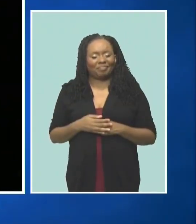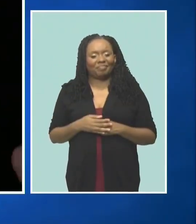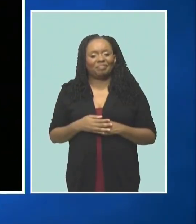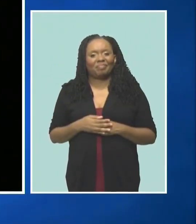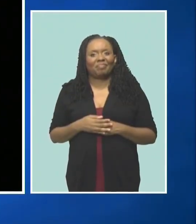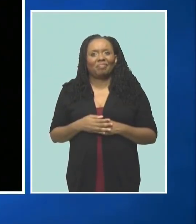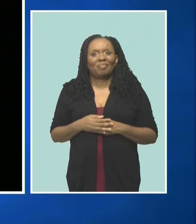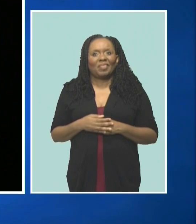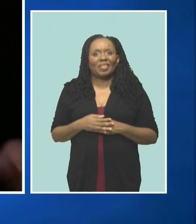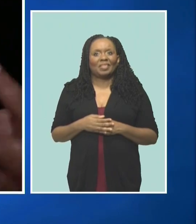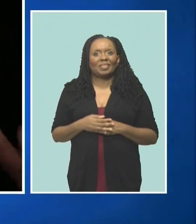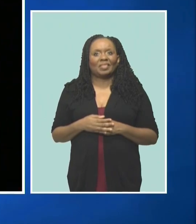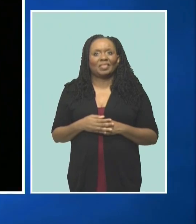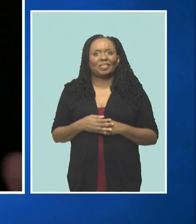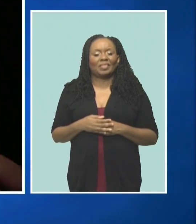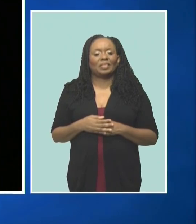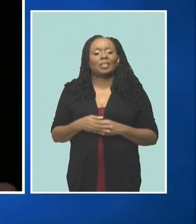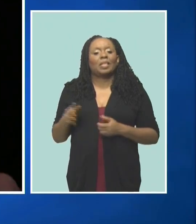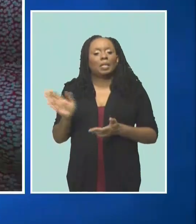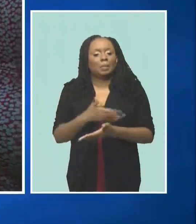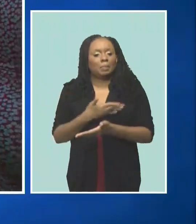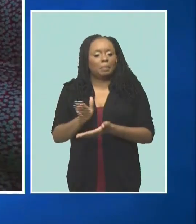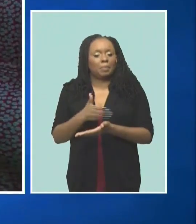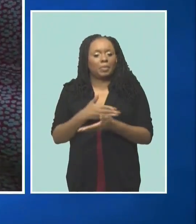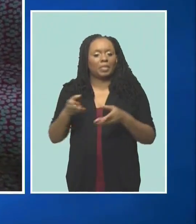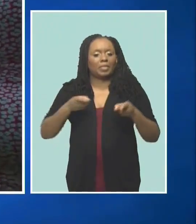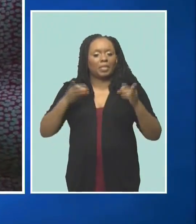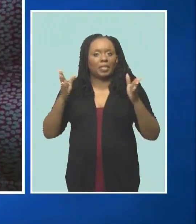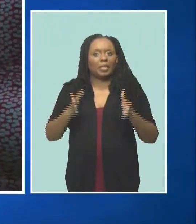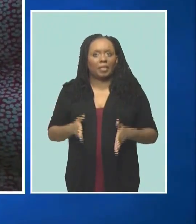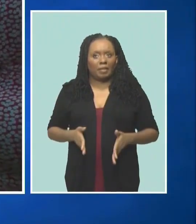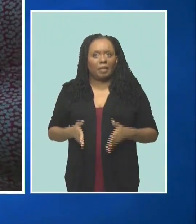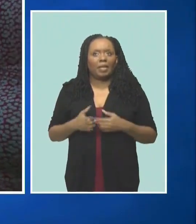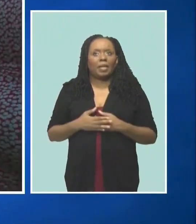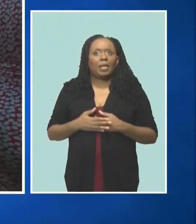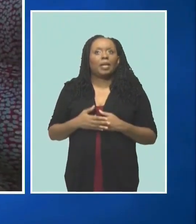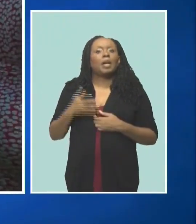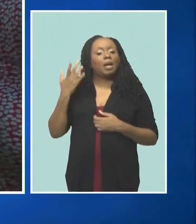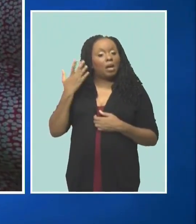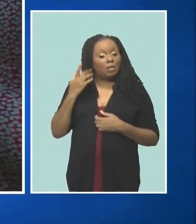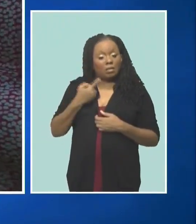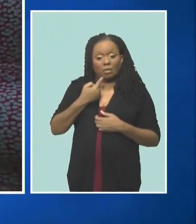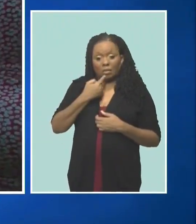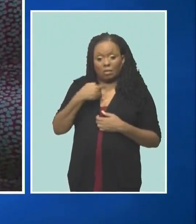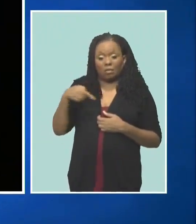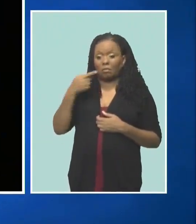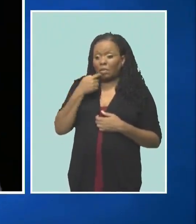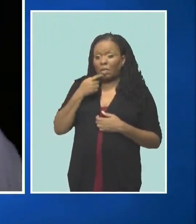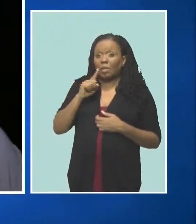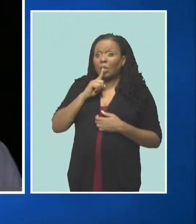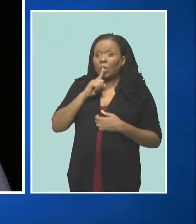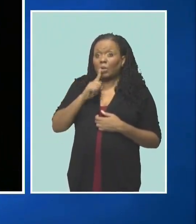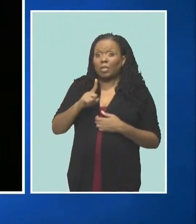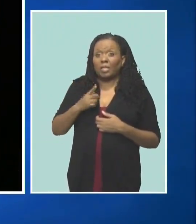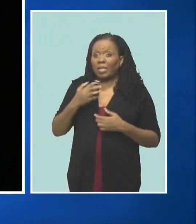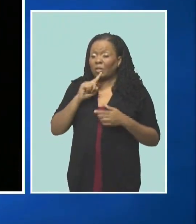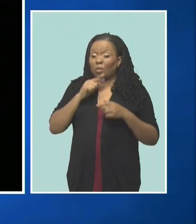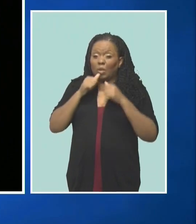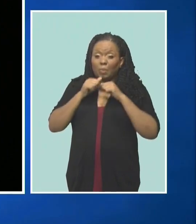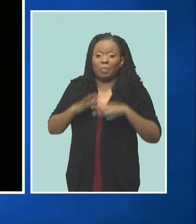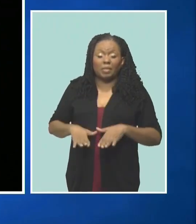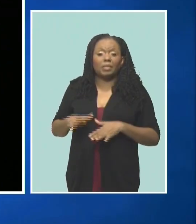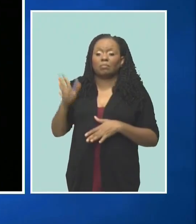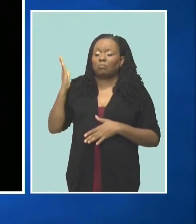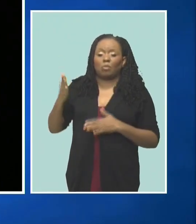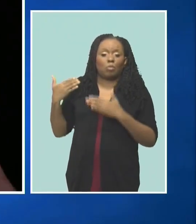Echo Supplies Limited, Deepu Pajwani, says reaching the milestone is a blessing. Crop over the years